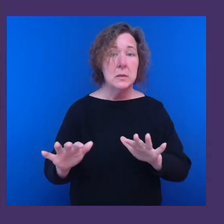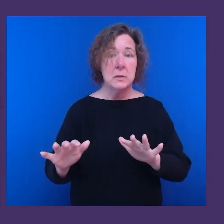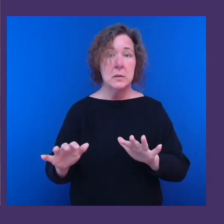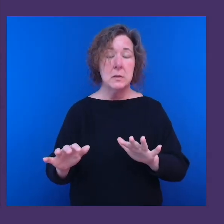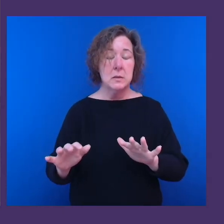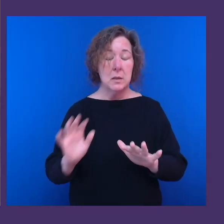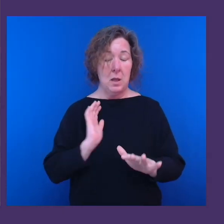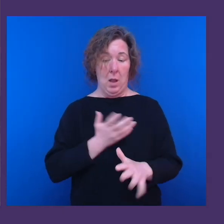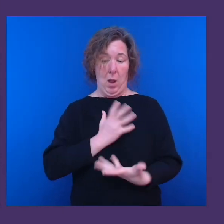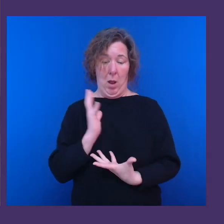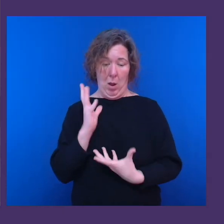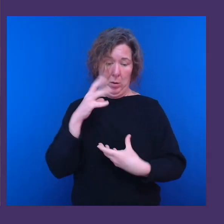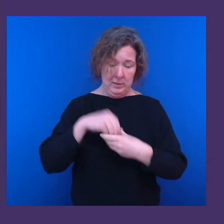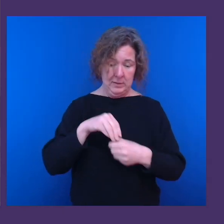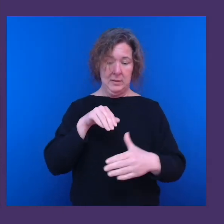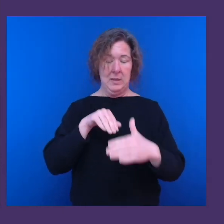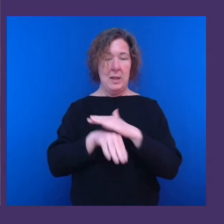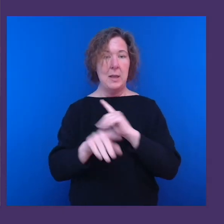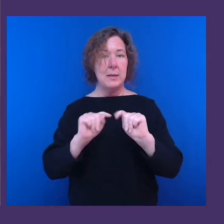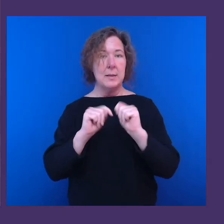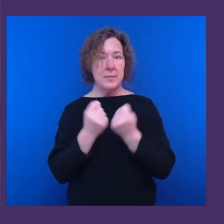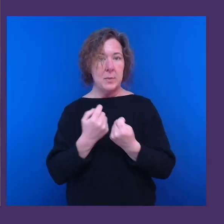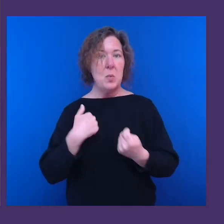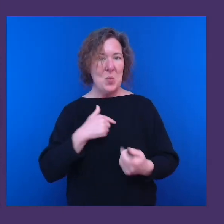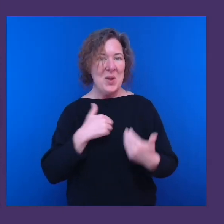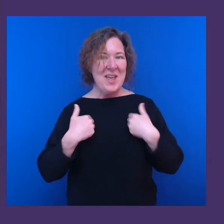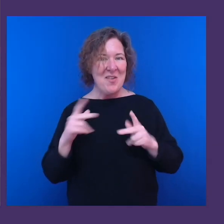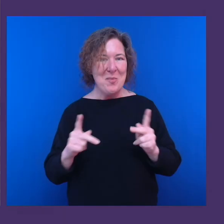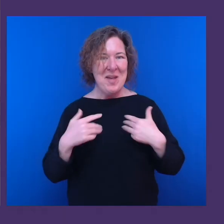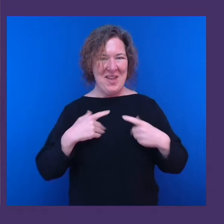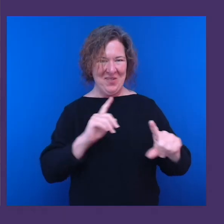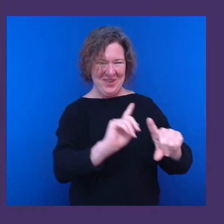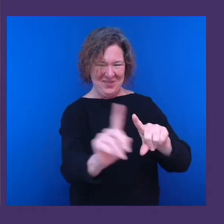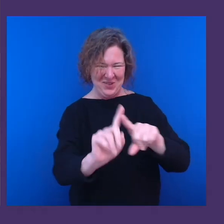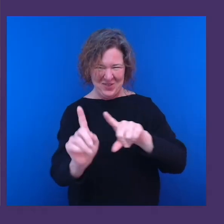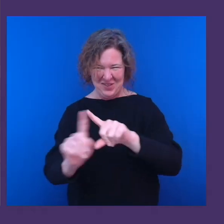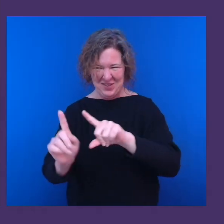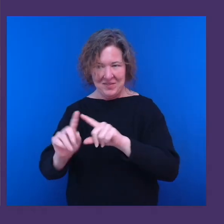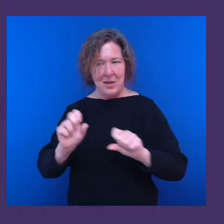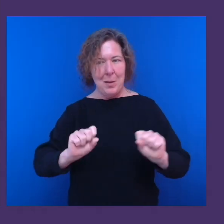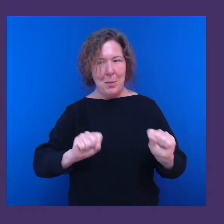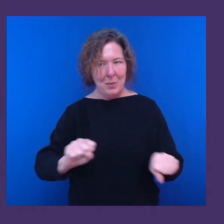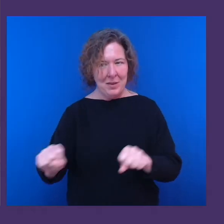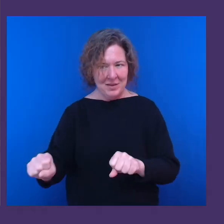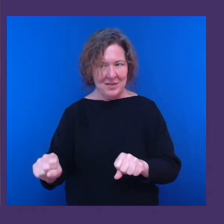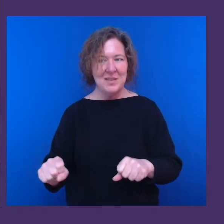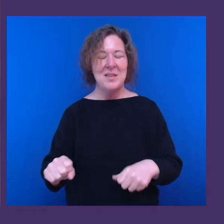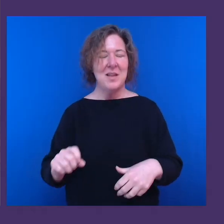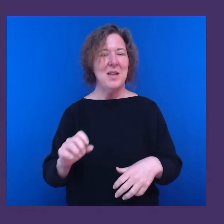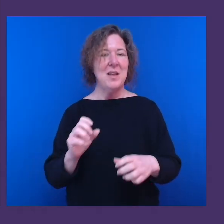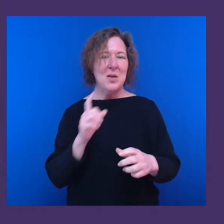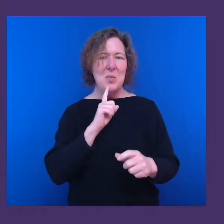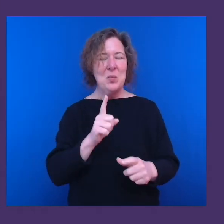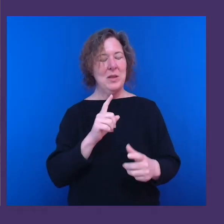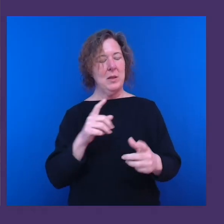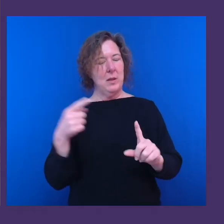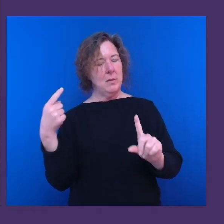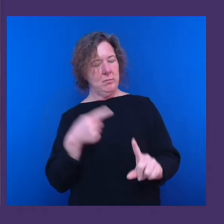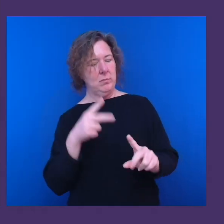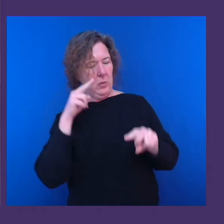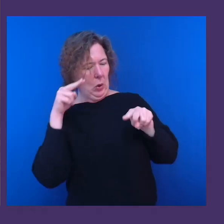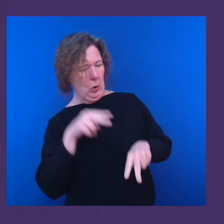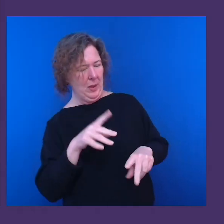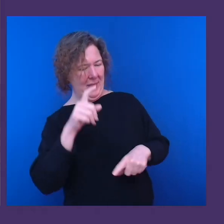inclusive and accessible team, we have people with differing abilities who really can speak to the needs and can look at the products and